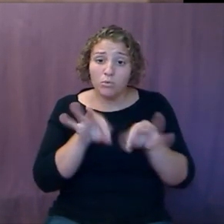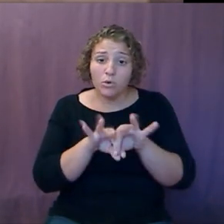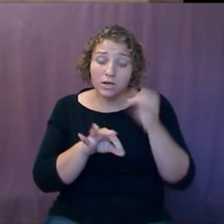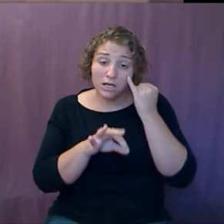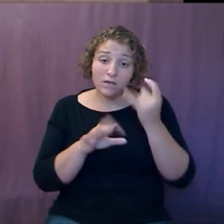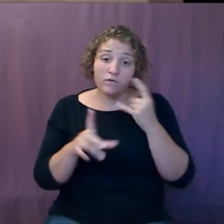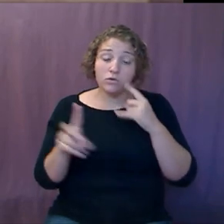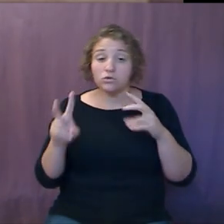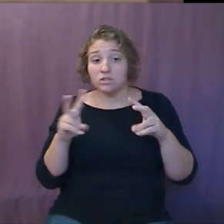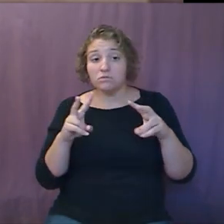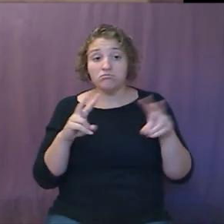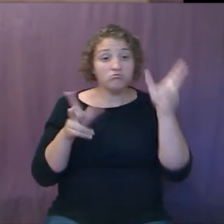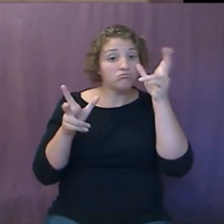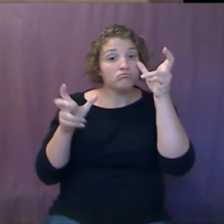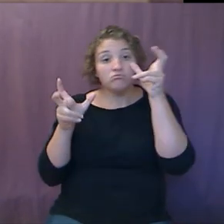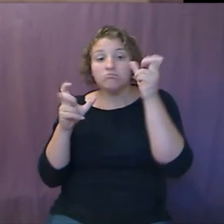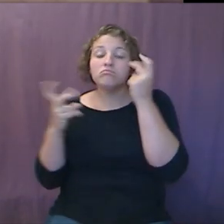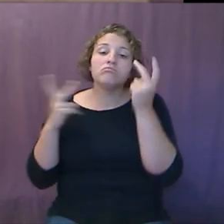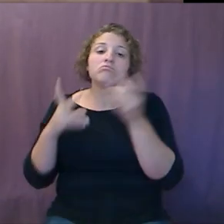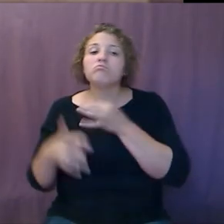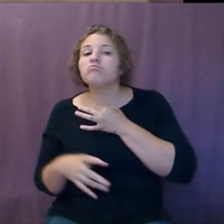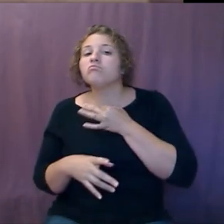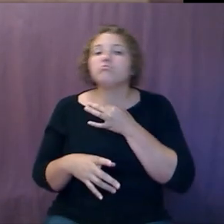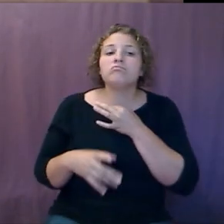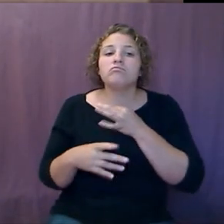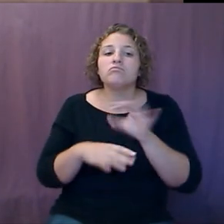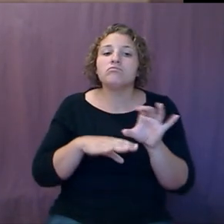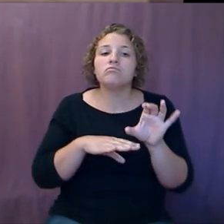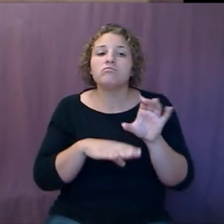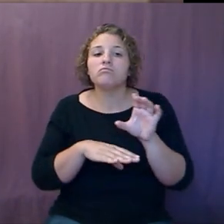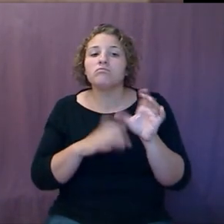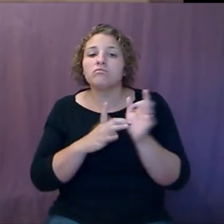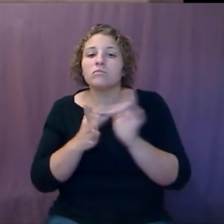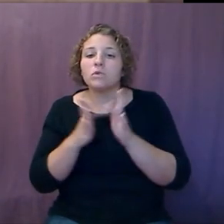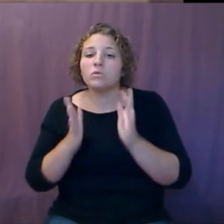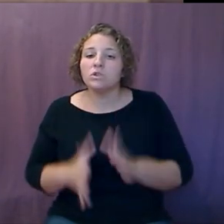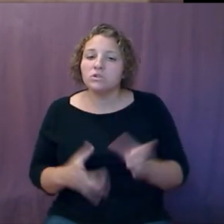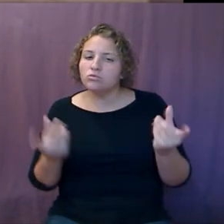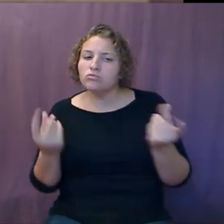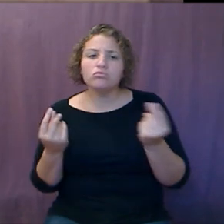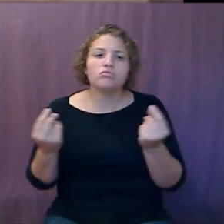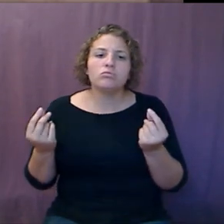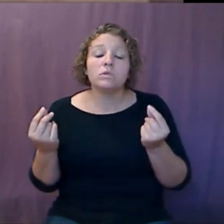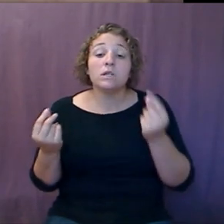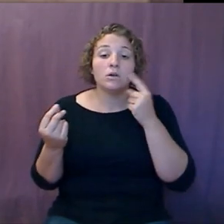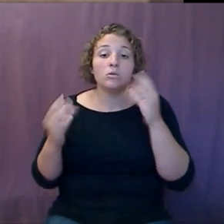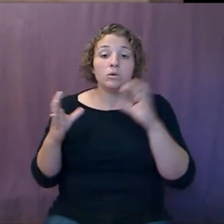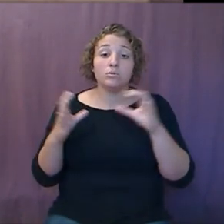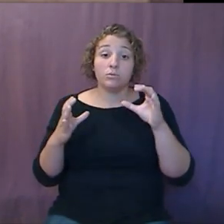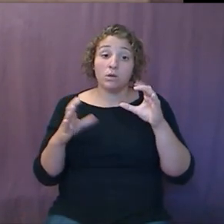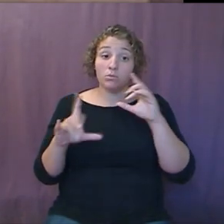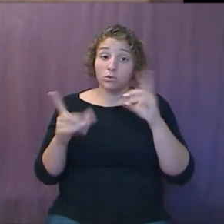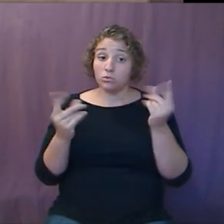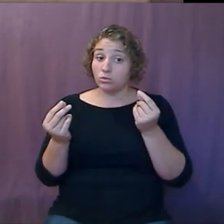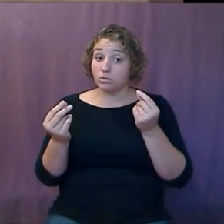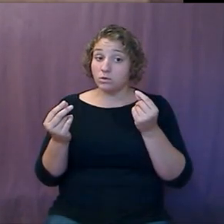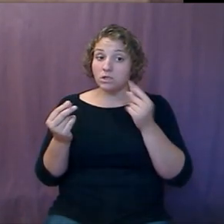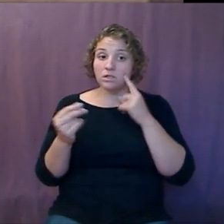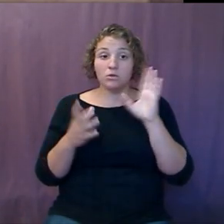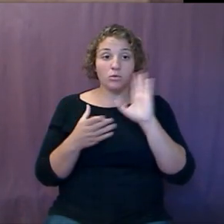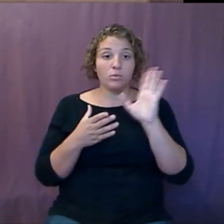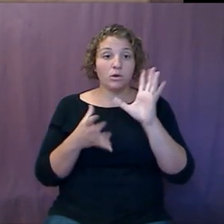know you're just kicking the tire seeing what's going on or what are those christians up to well what we're up to is eventually being taken home by the lord and then is going to come a